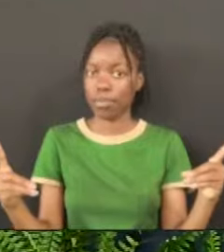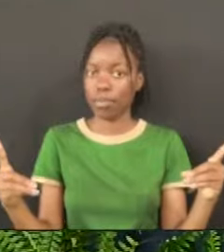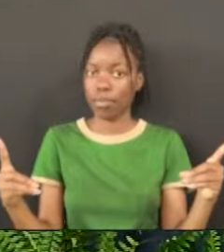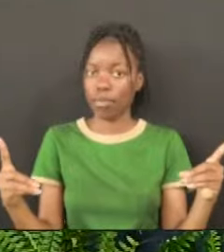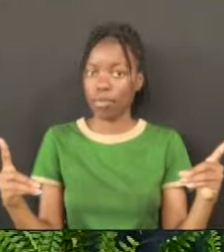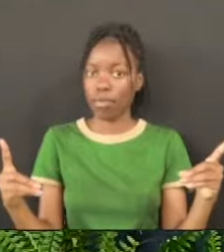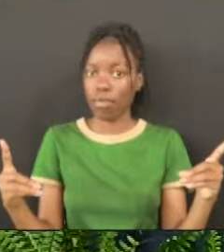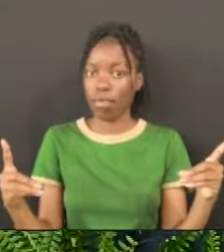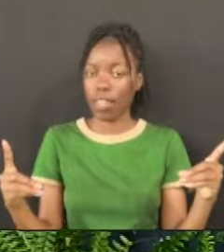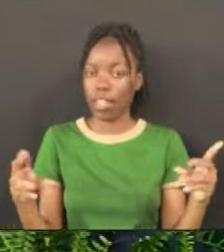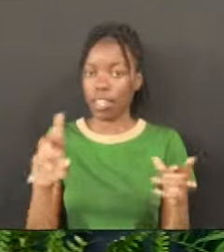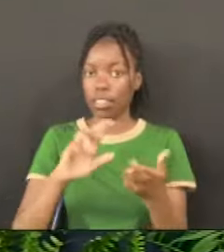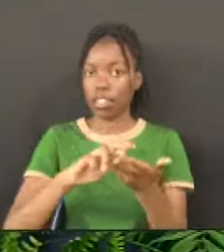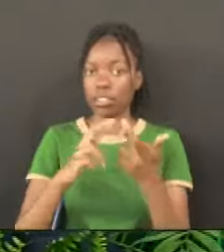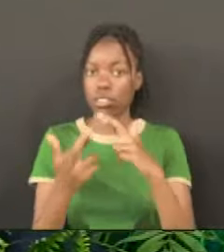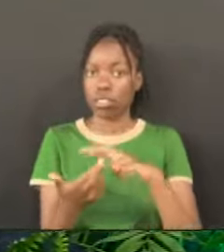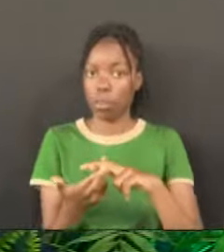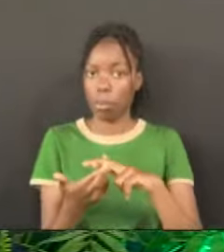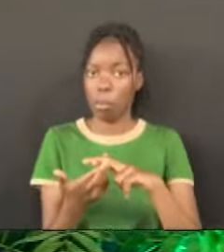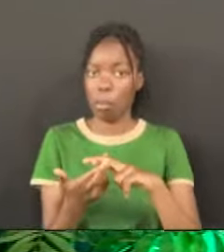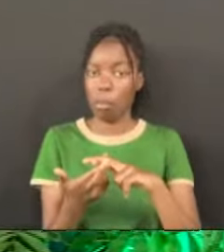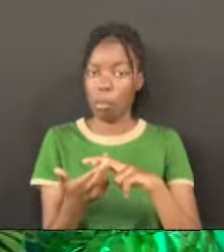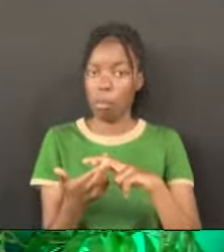theoretical relationship.